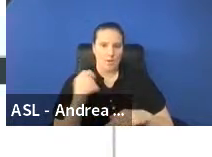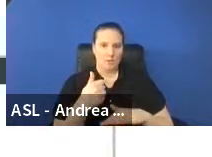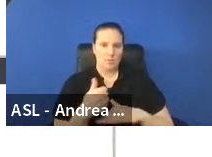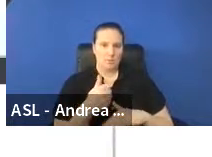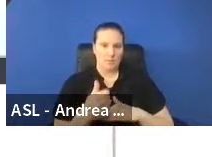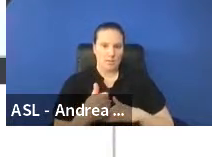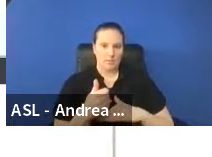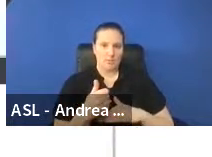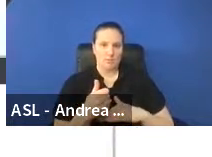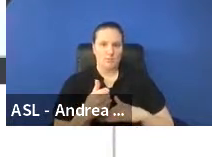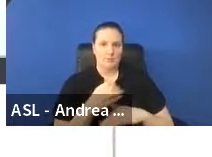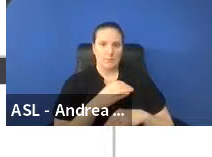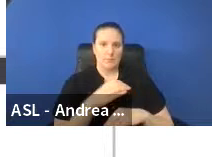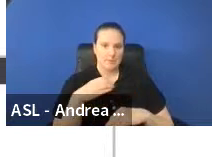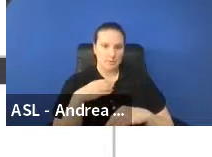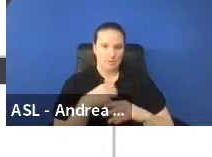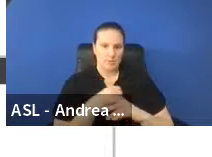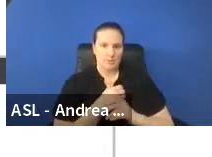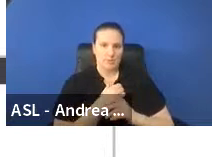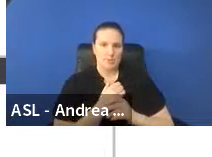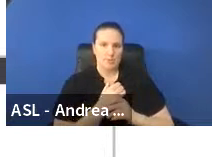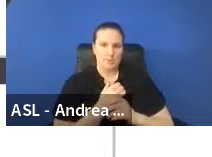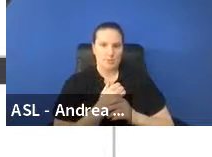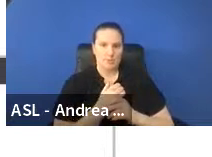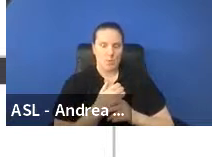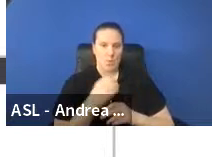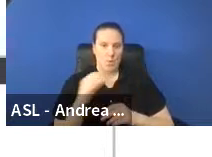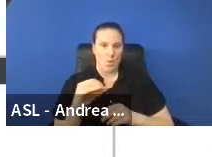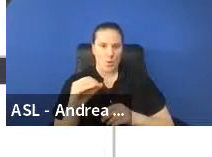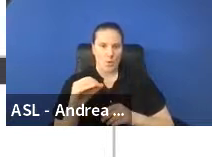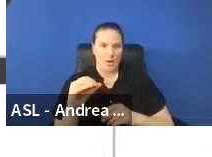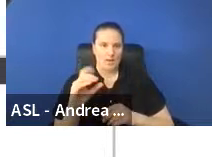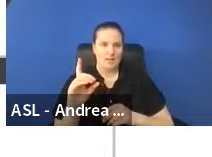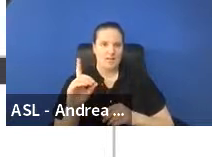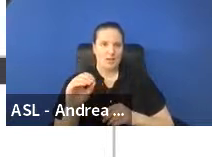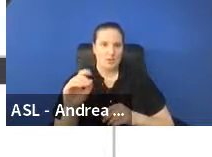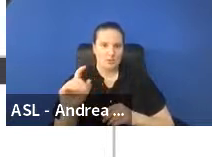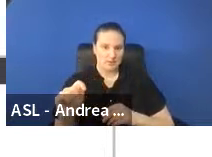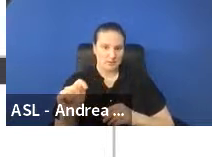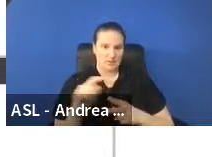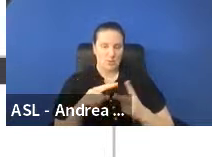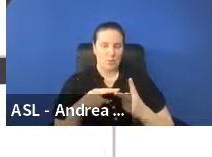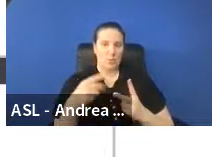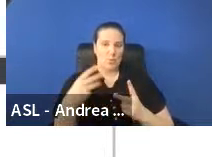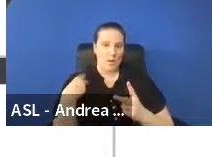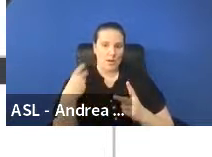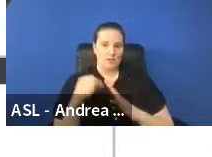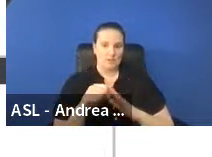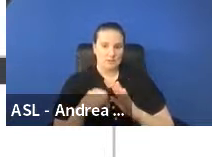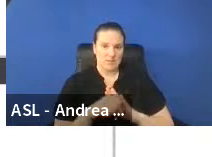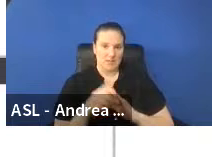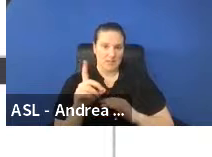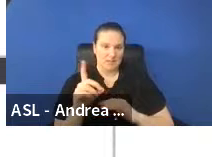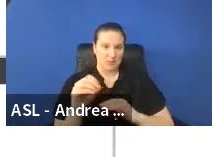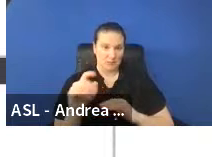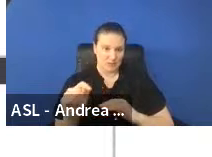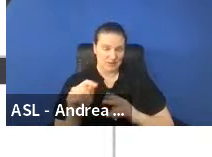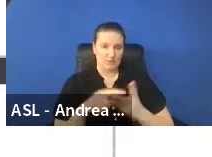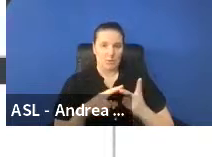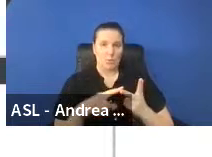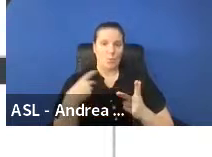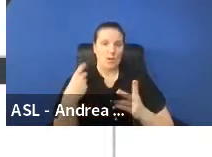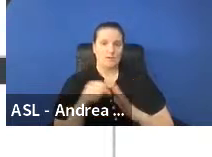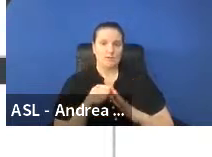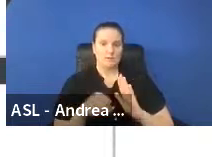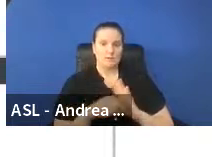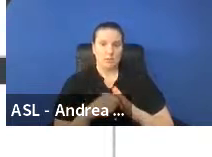Transportation Commission and Oregon DOT, as well as the Washington State DOT and the Washington State